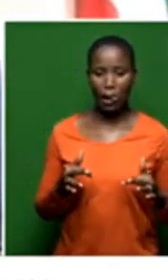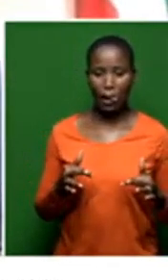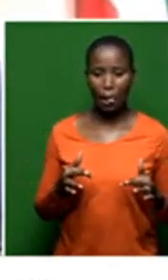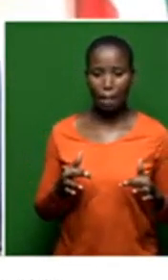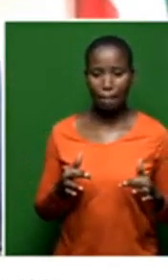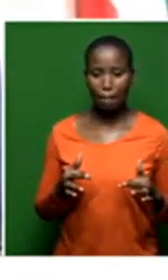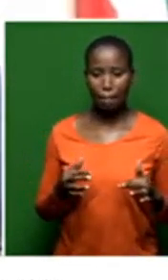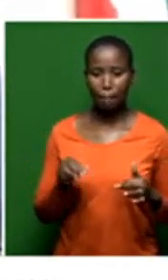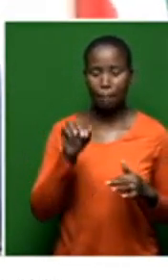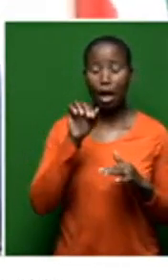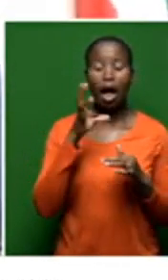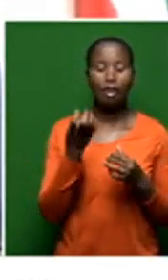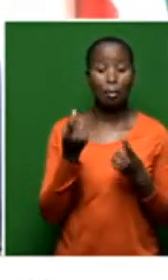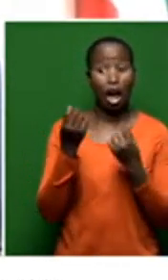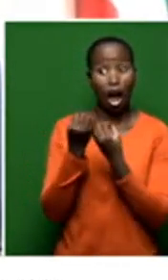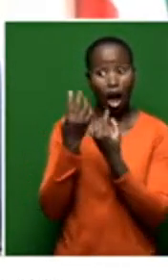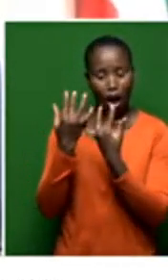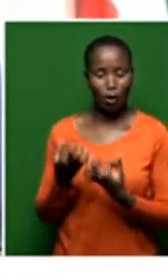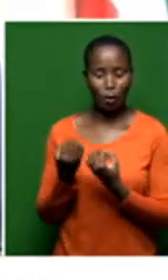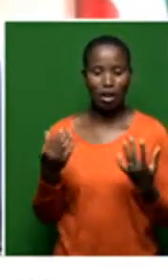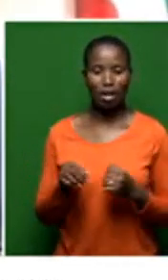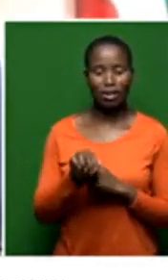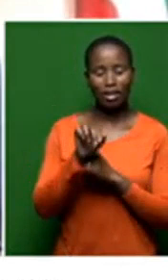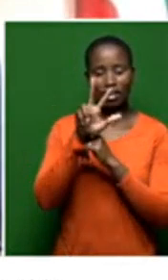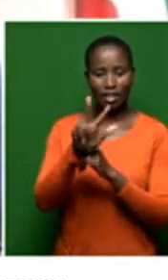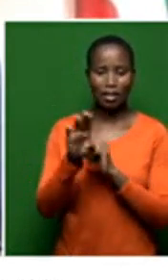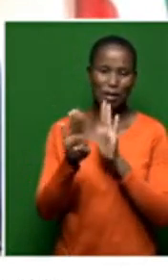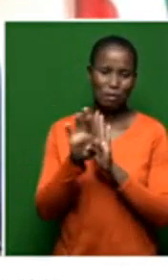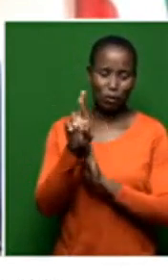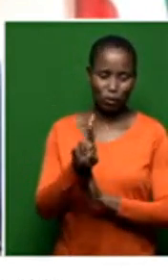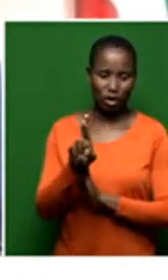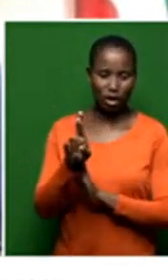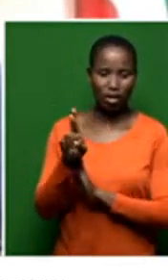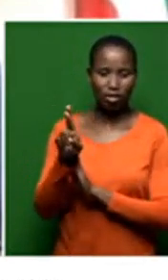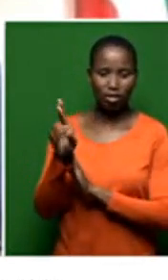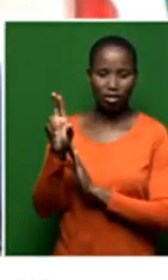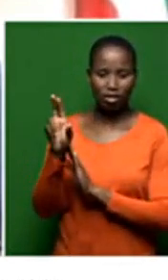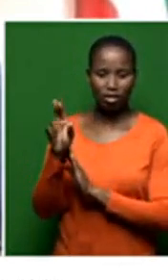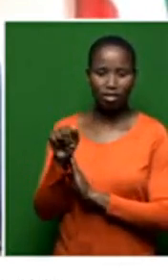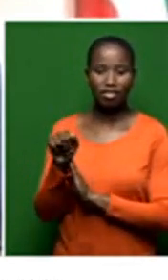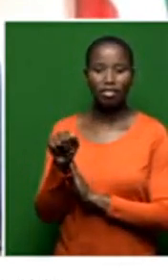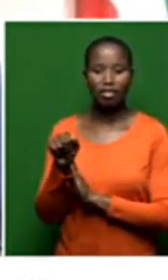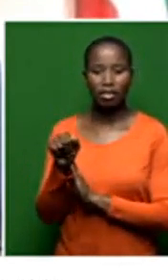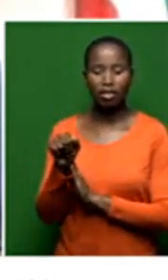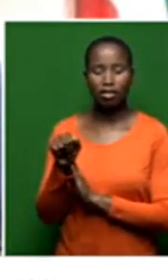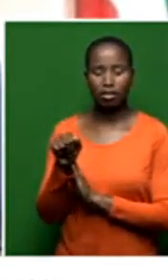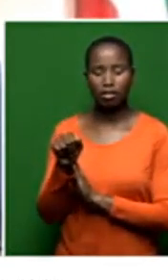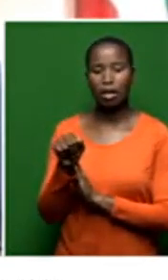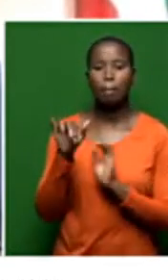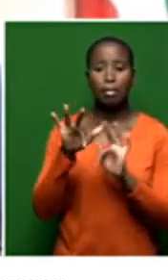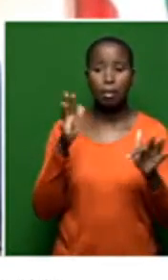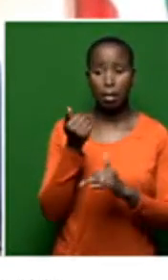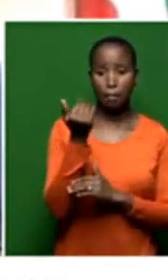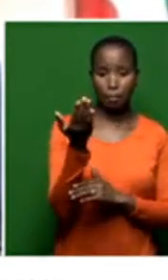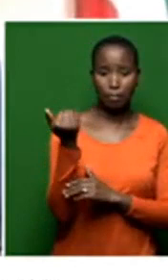8 billion rands, just as a minimum. But due to the high demand, as bidders start going back